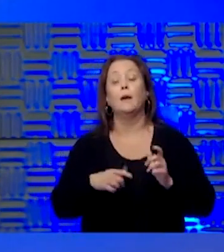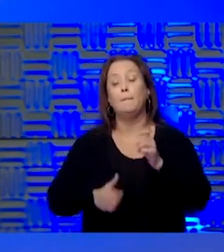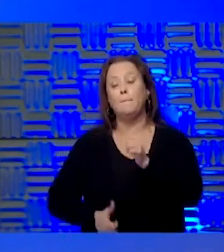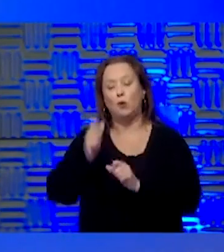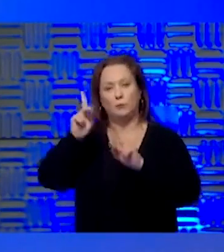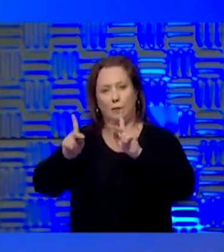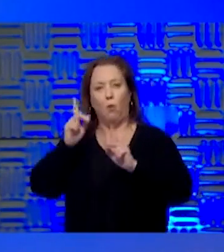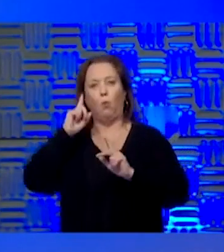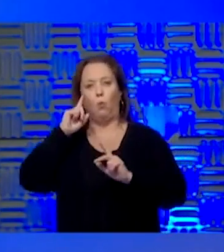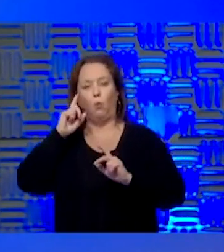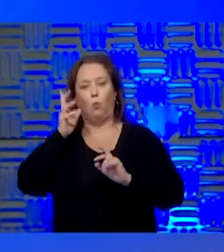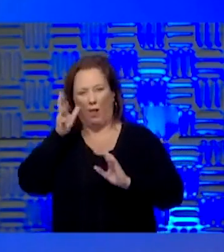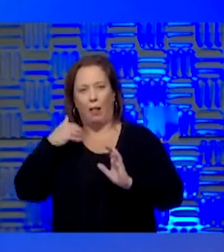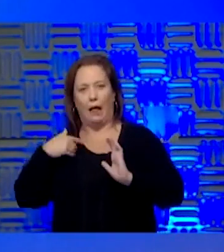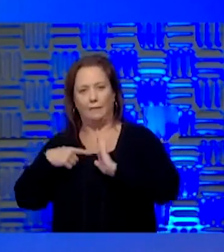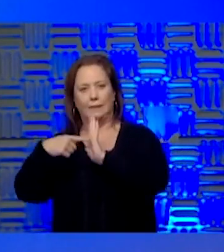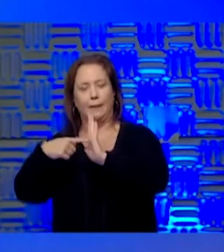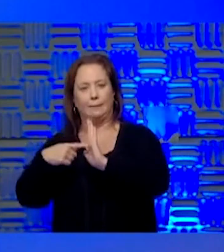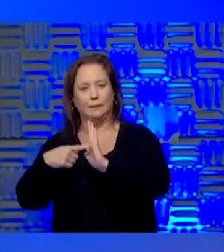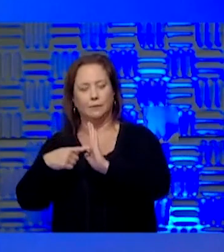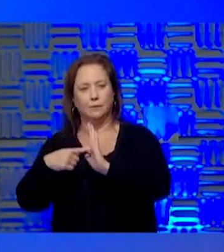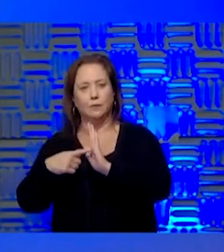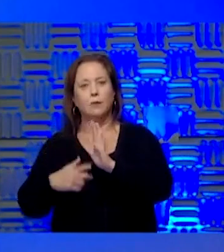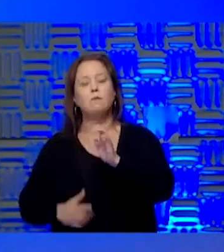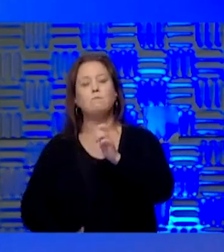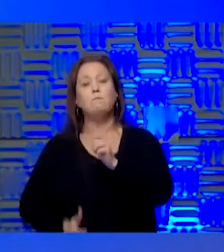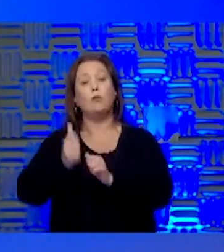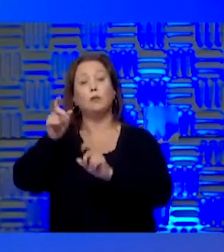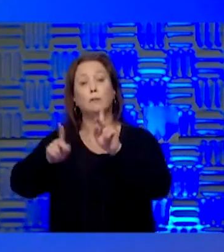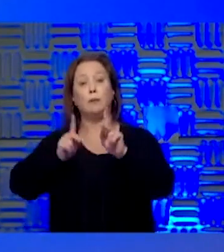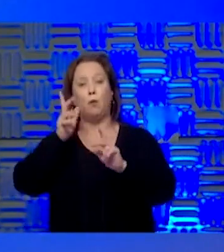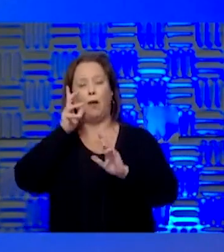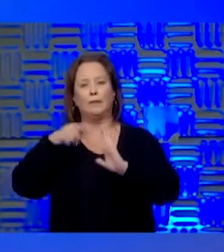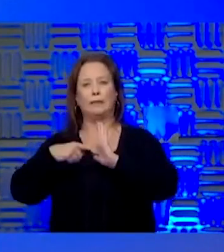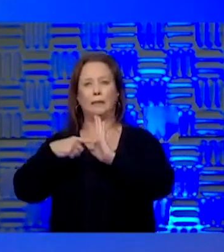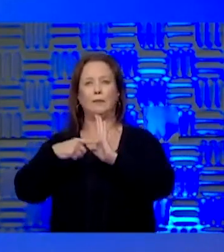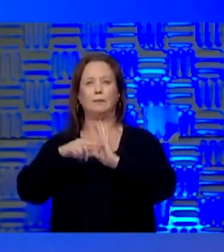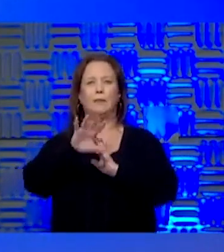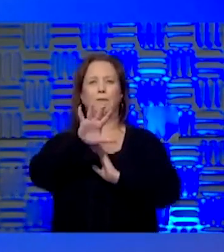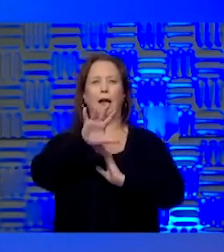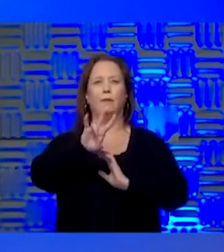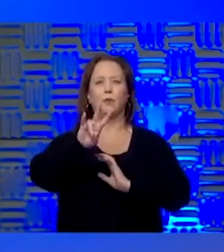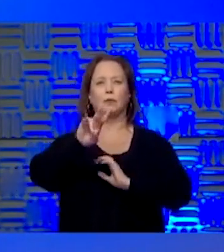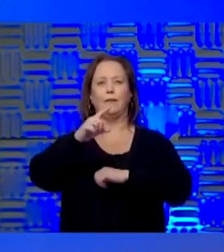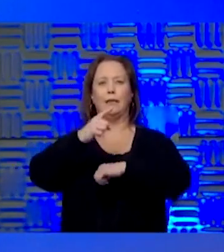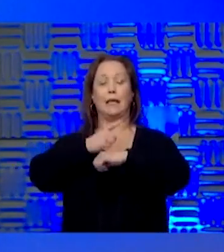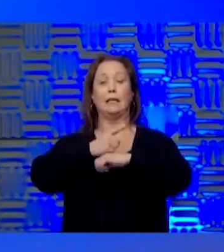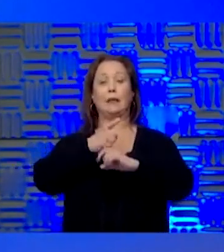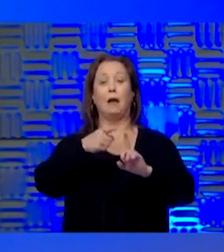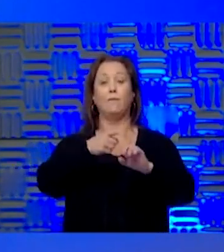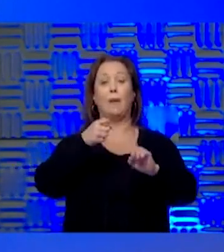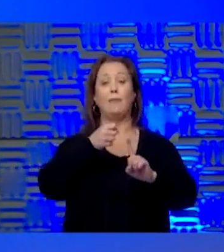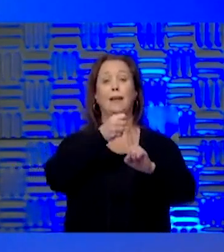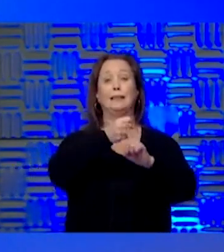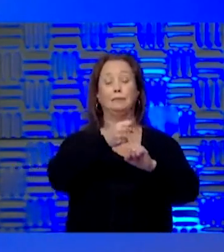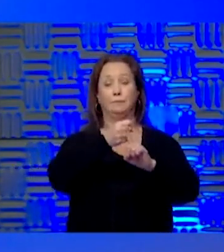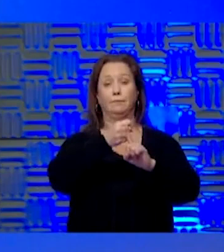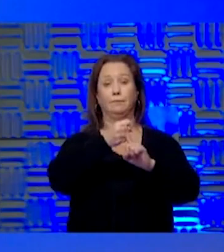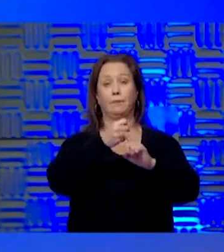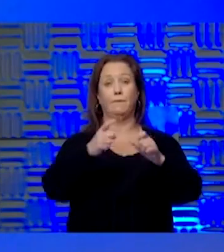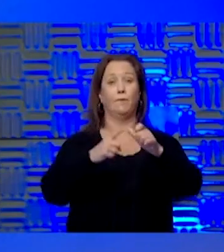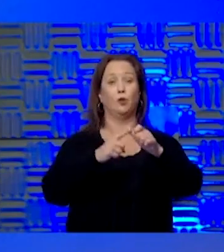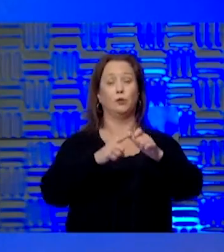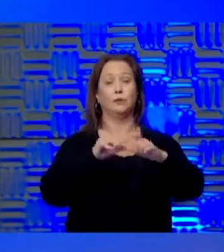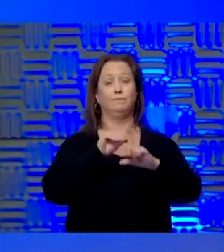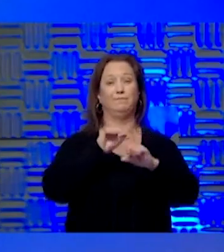have symptoms, and most of those, a majority of the people will have symptoms 5 to 7 days from infection. So the